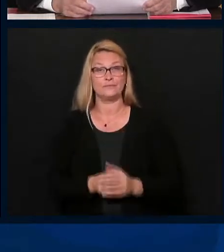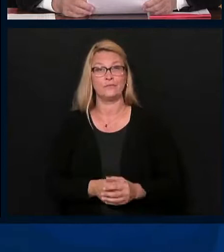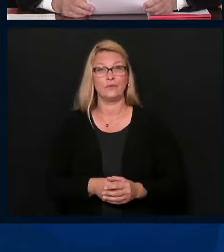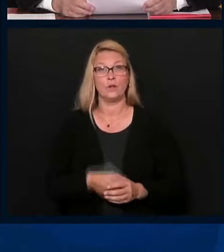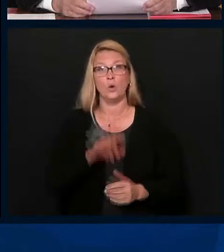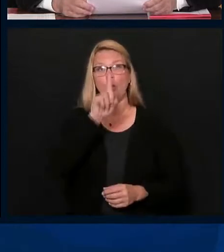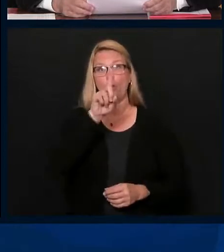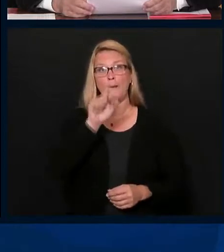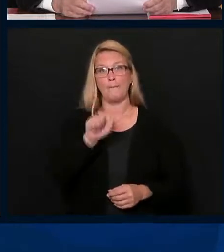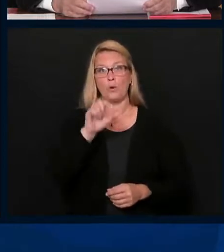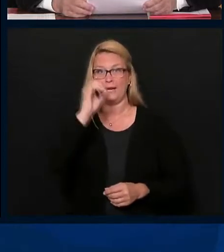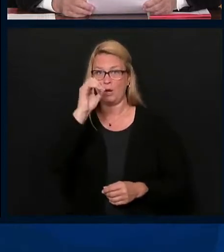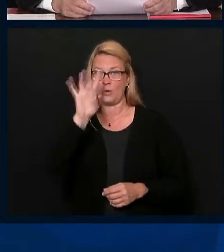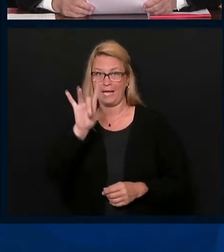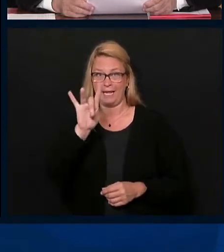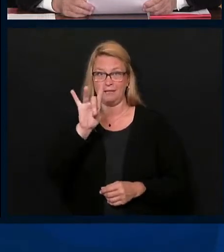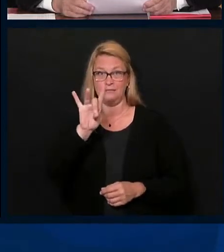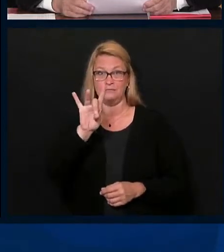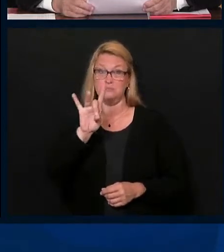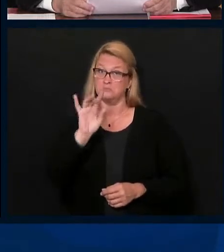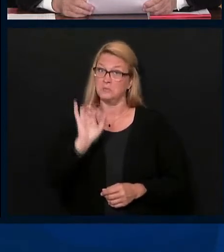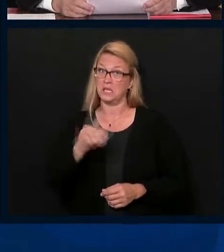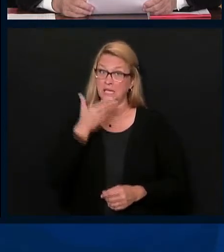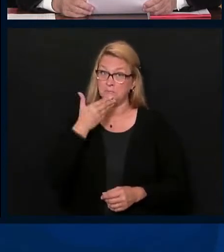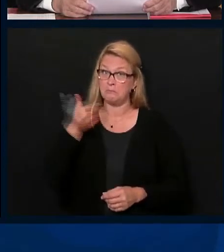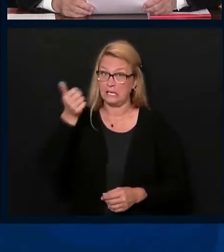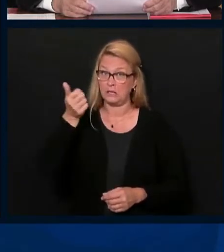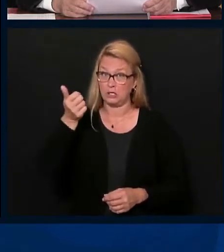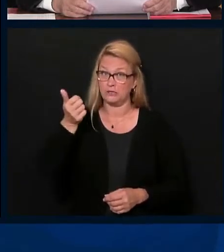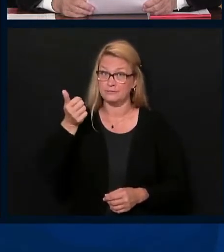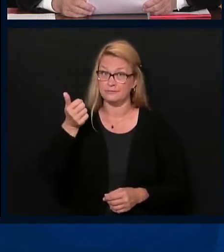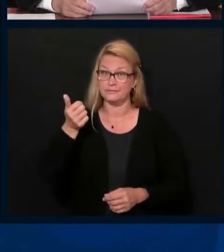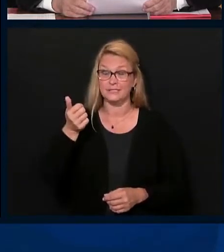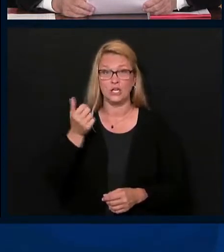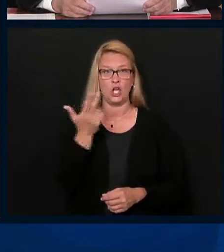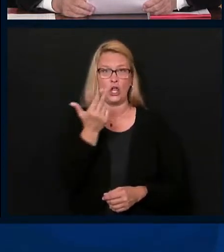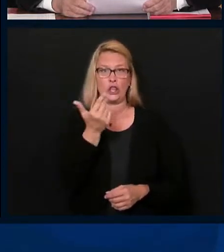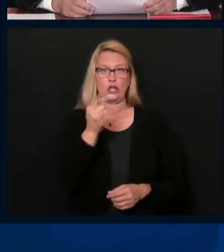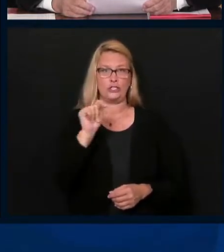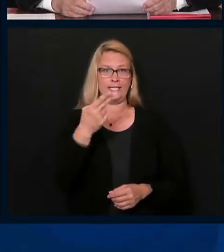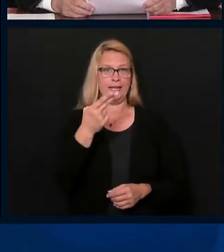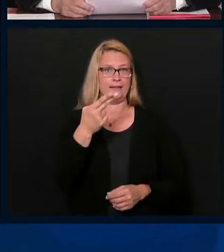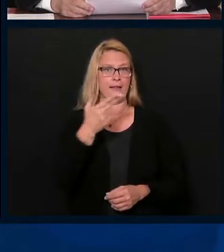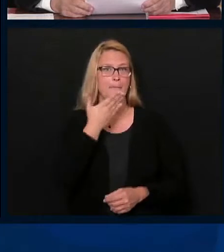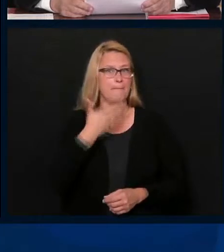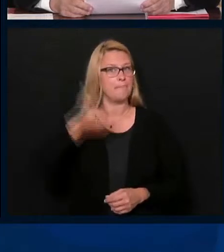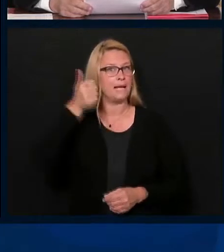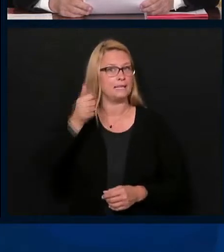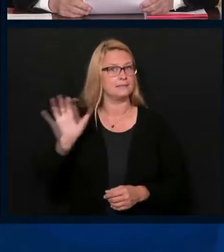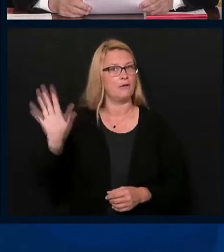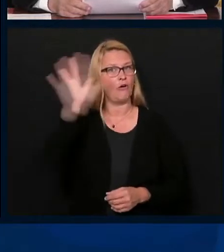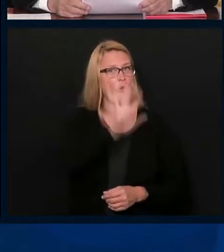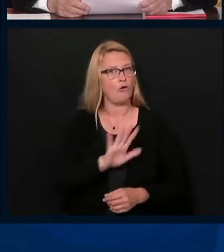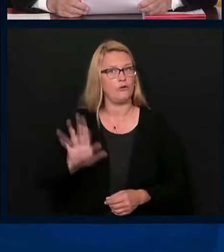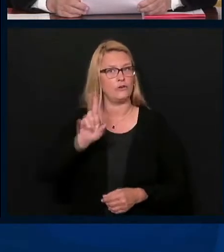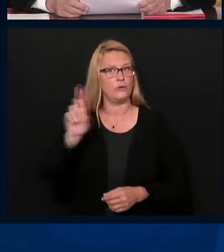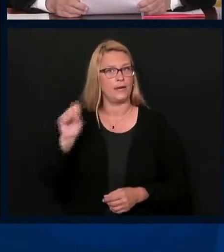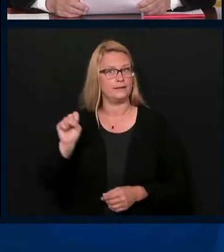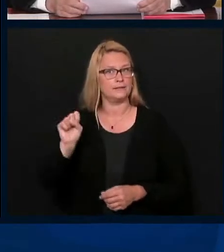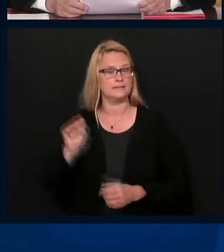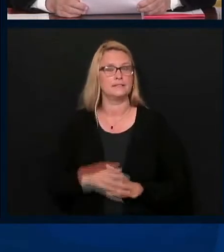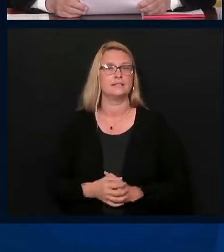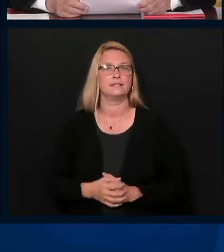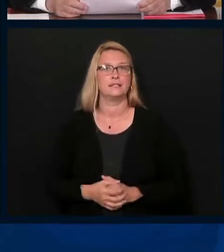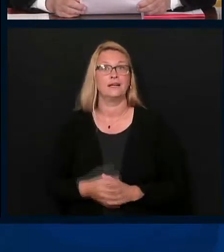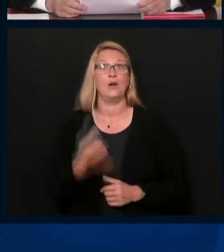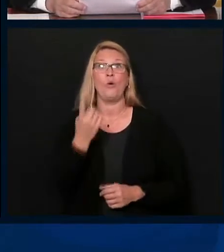at 1.08. That's better. It's the 13th best in the country. Now we only have